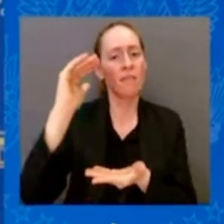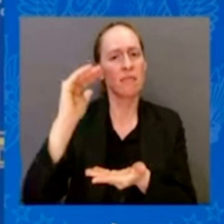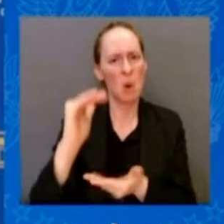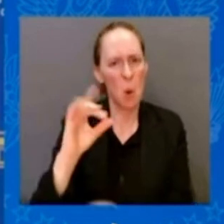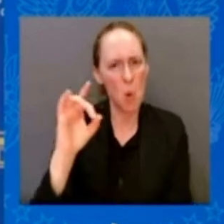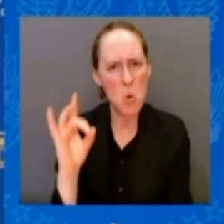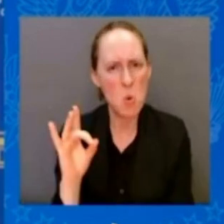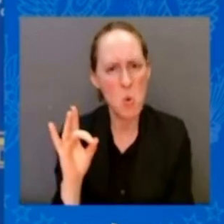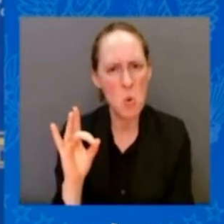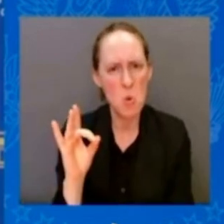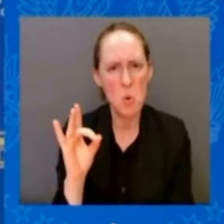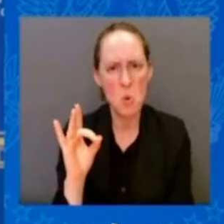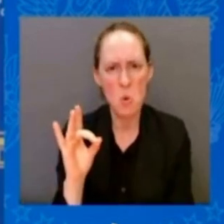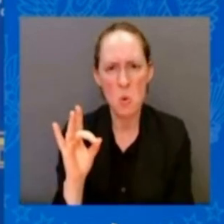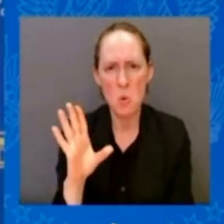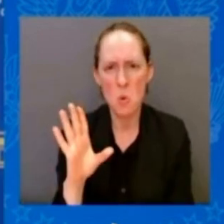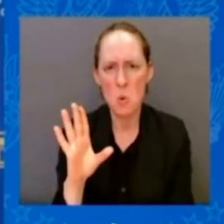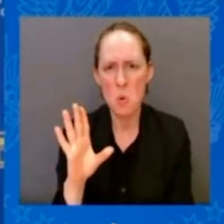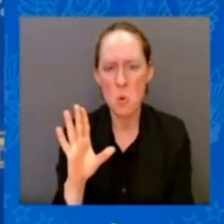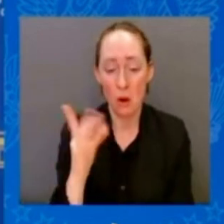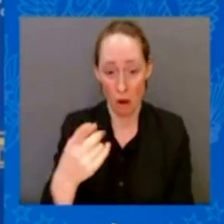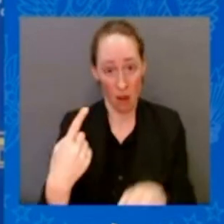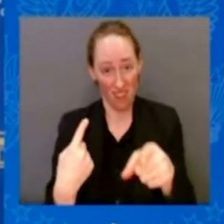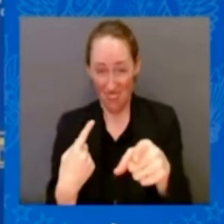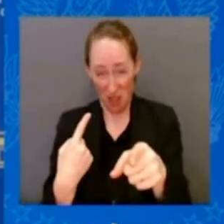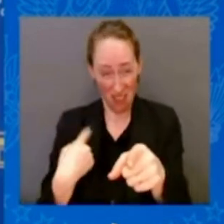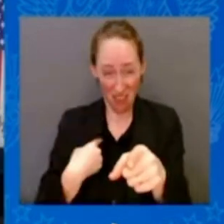it's what he — I won't do it again, but — well, I will.